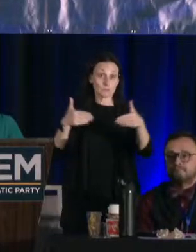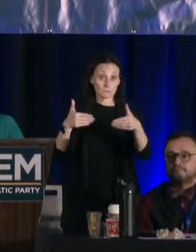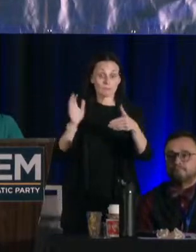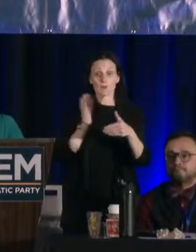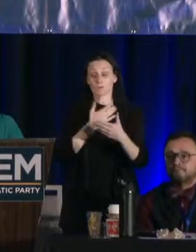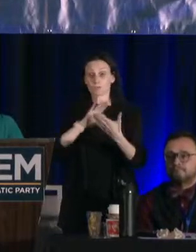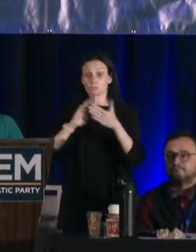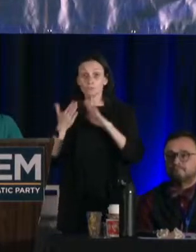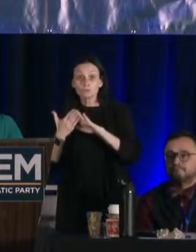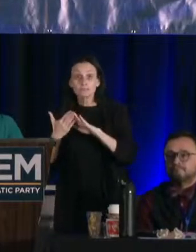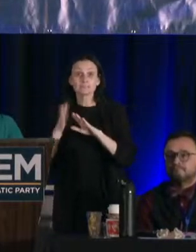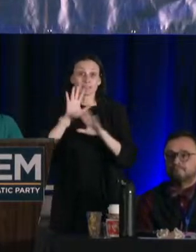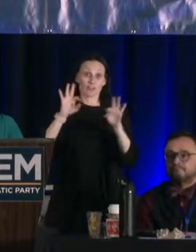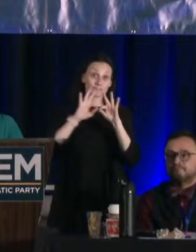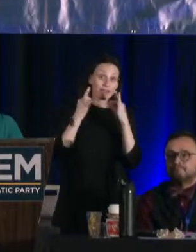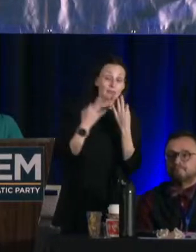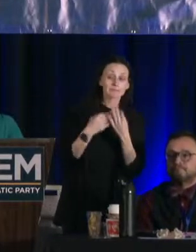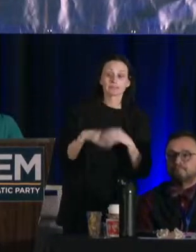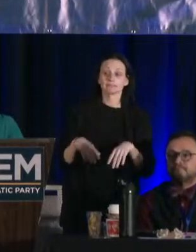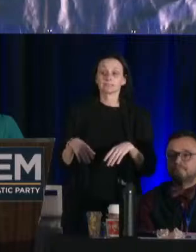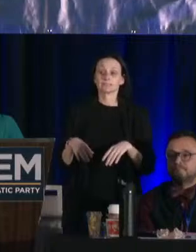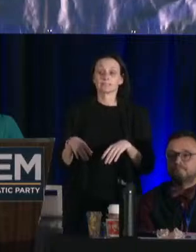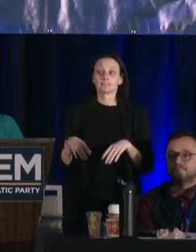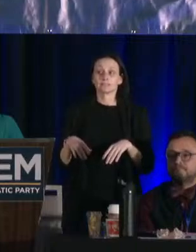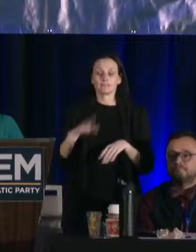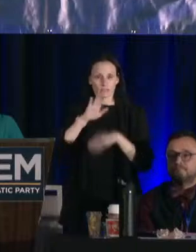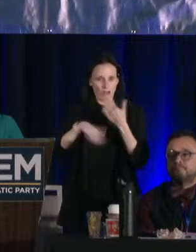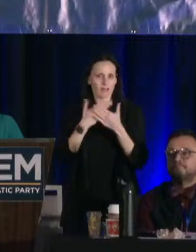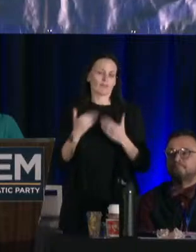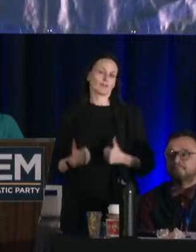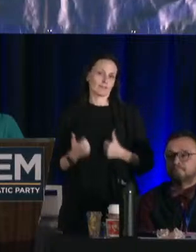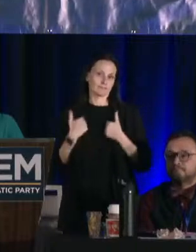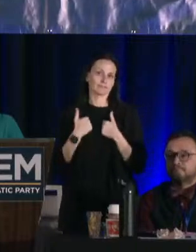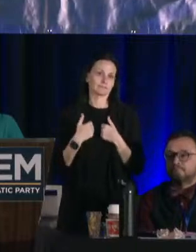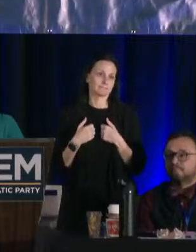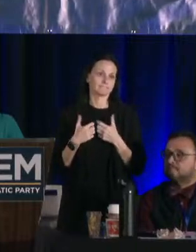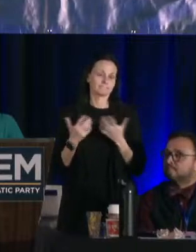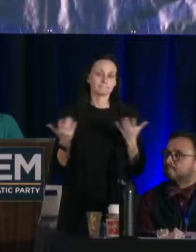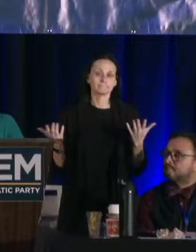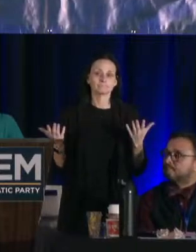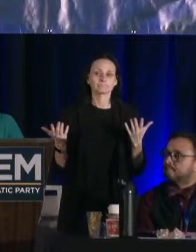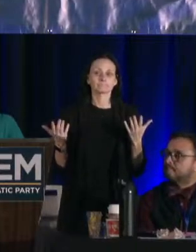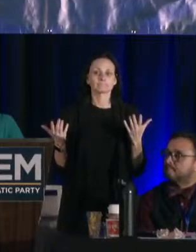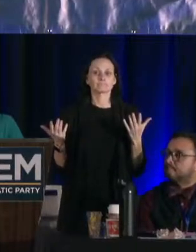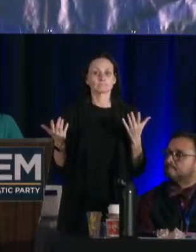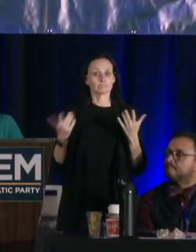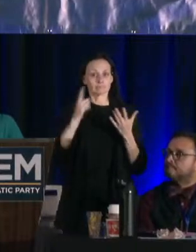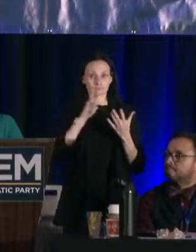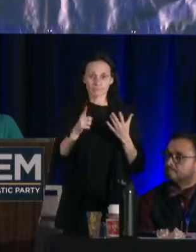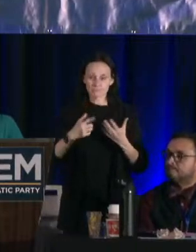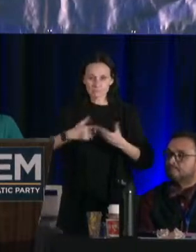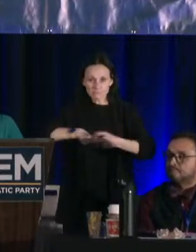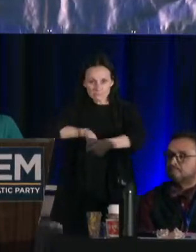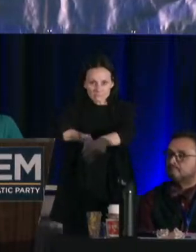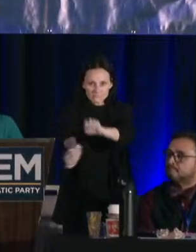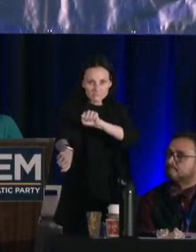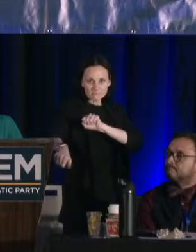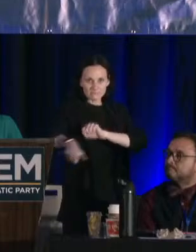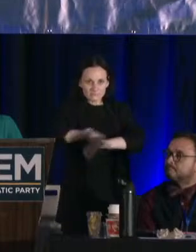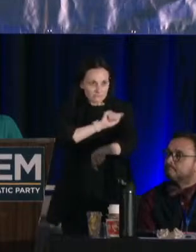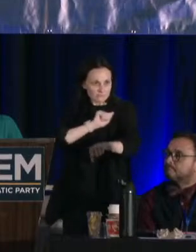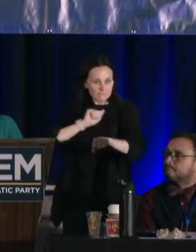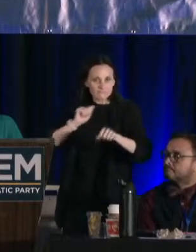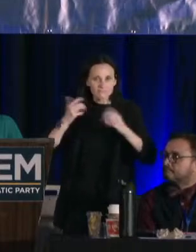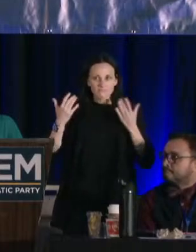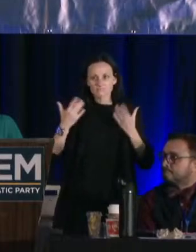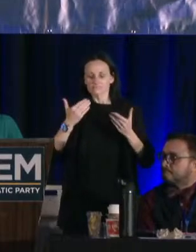our communities, their families, in all of our lives. So let's strap on our boots, get out there,